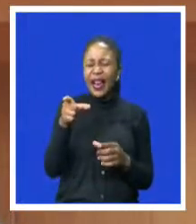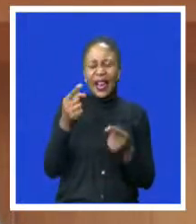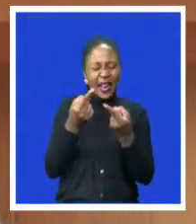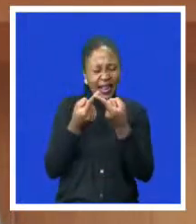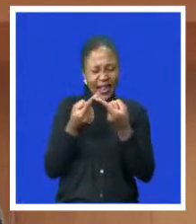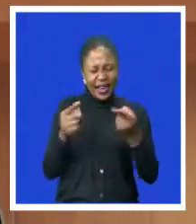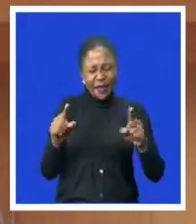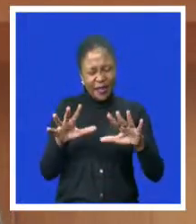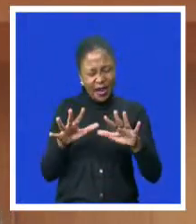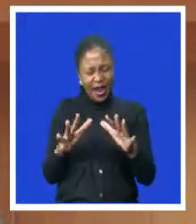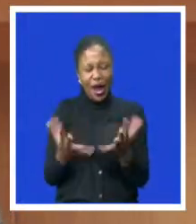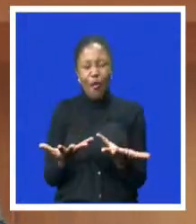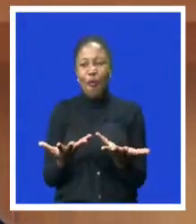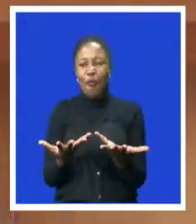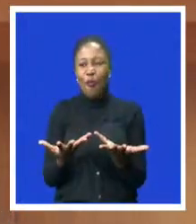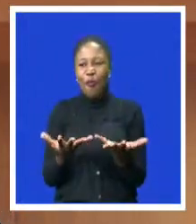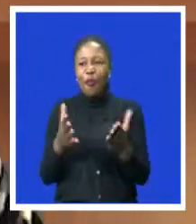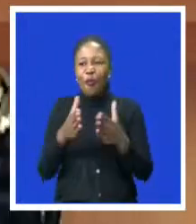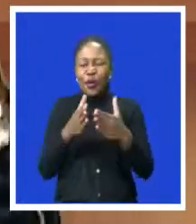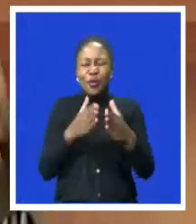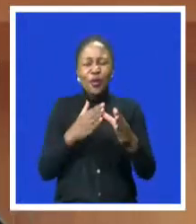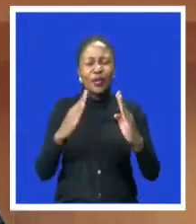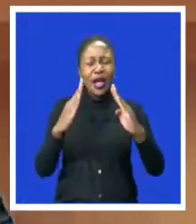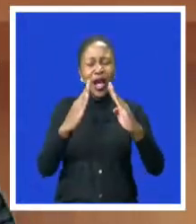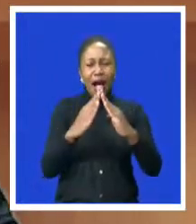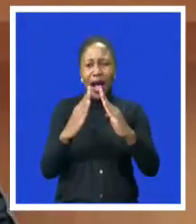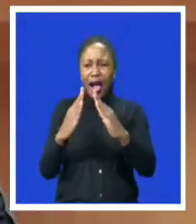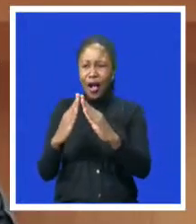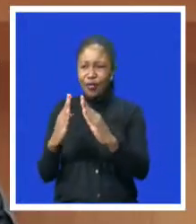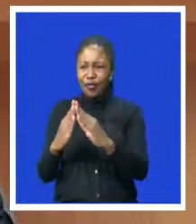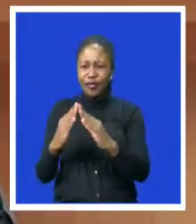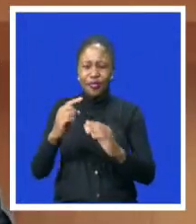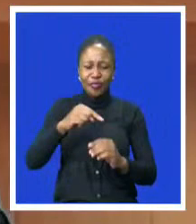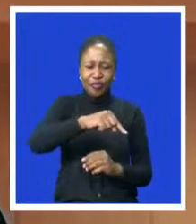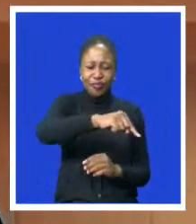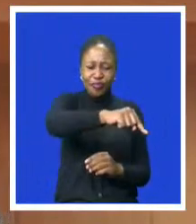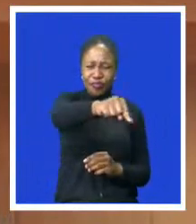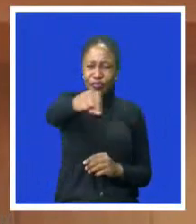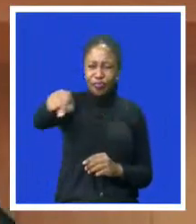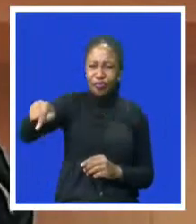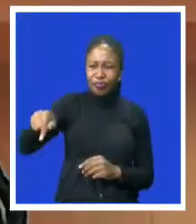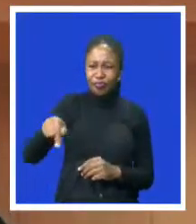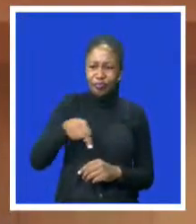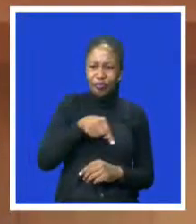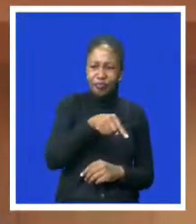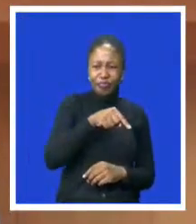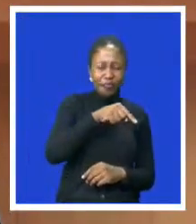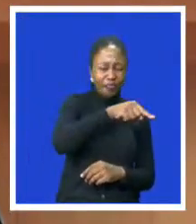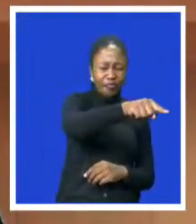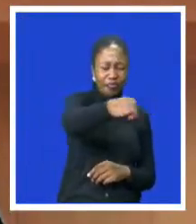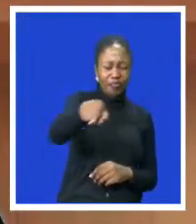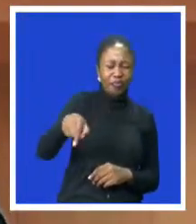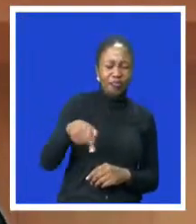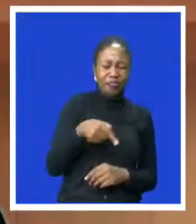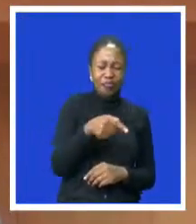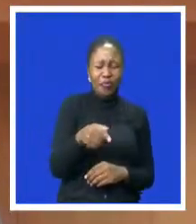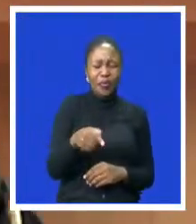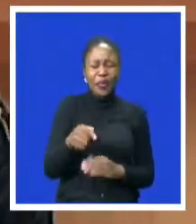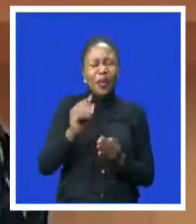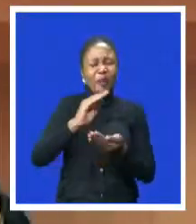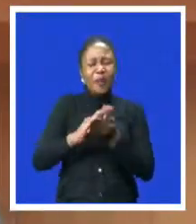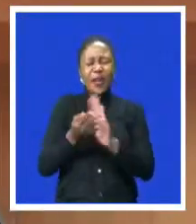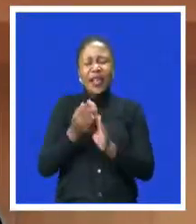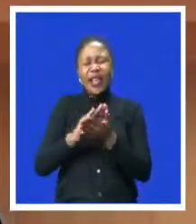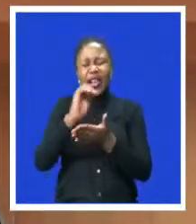in circles. The huts were made from frames of green branches planted into